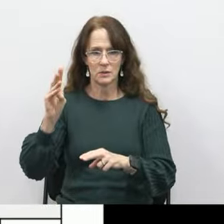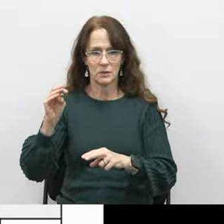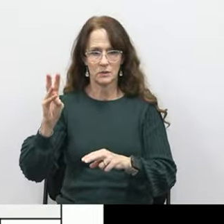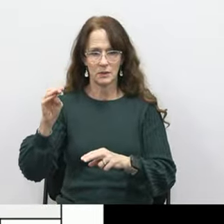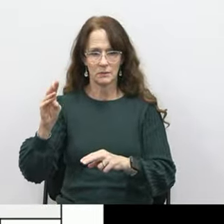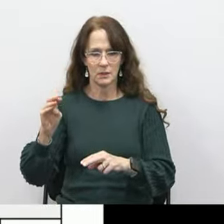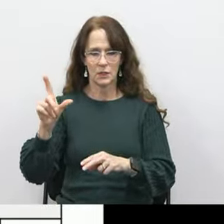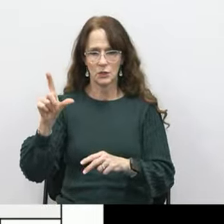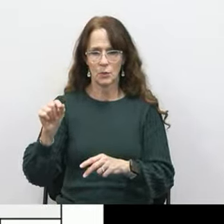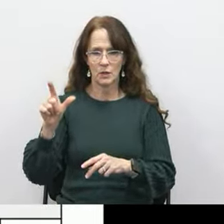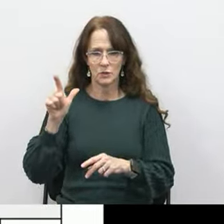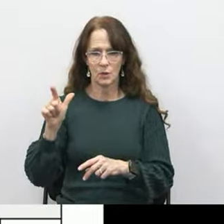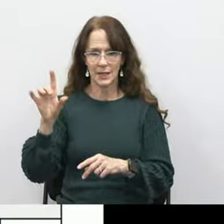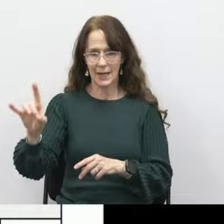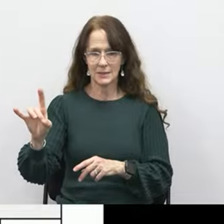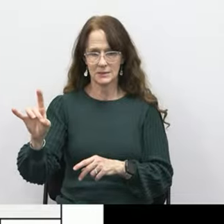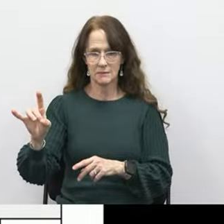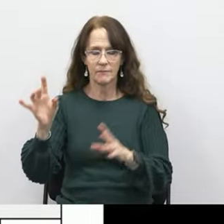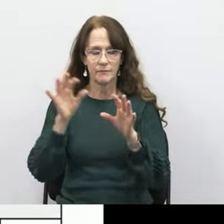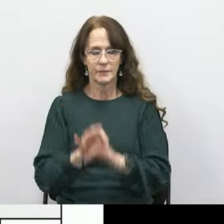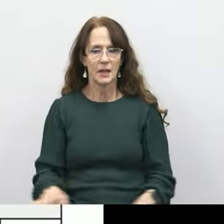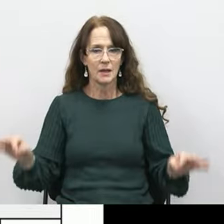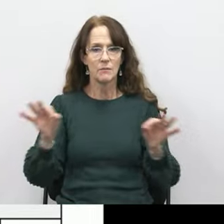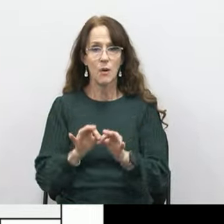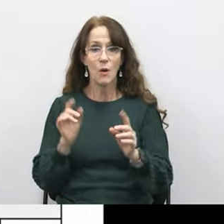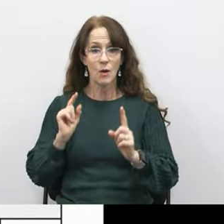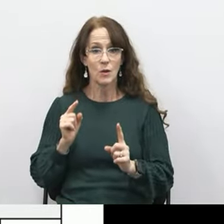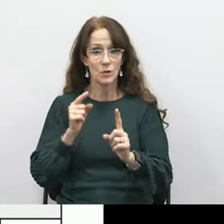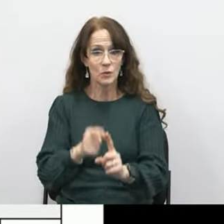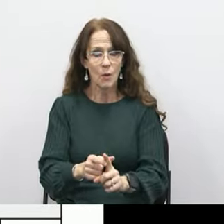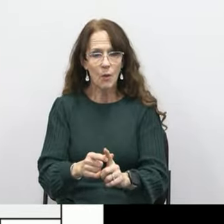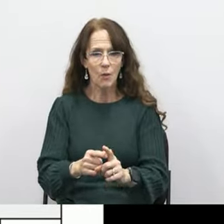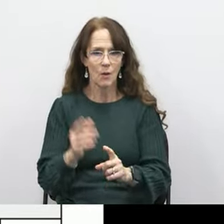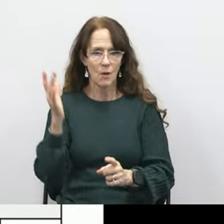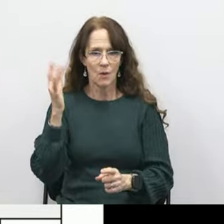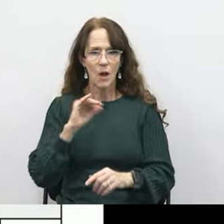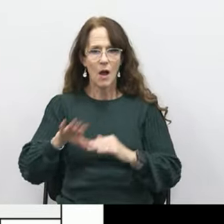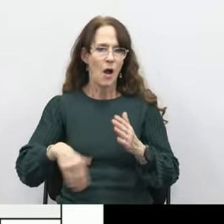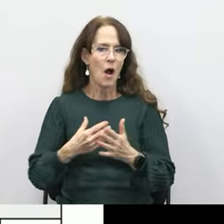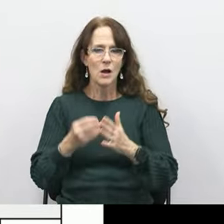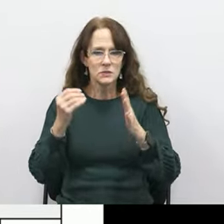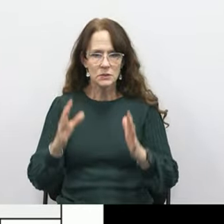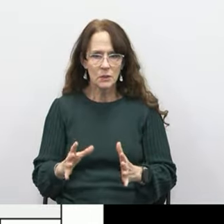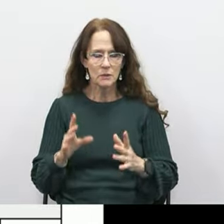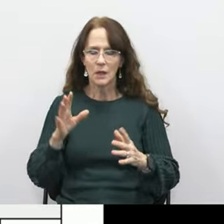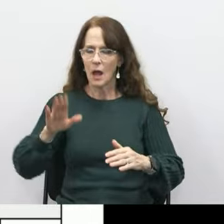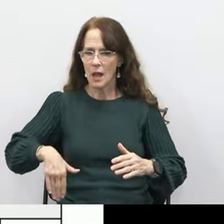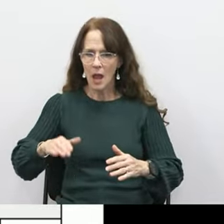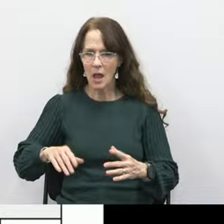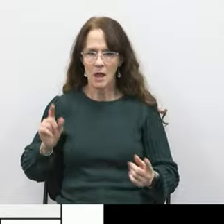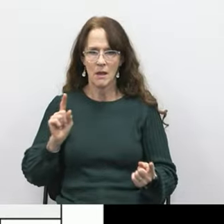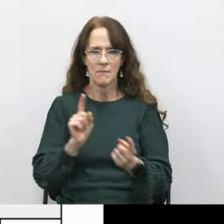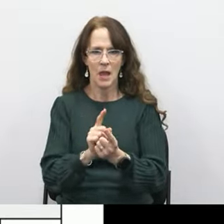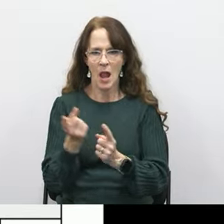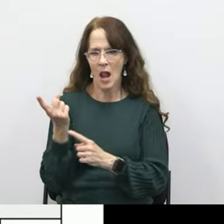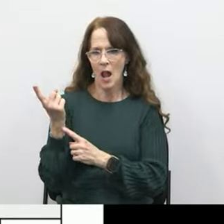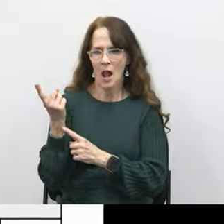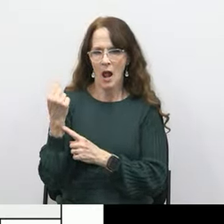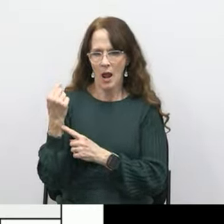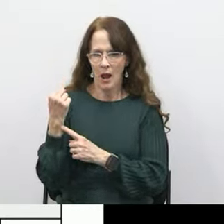mouthful, first of all, and an important goal because it speaks to all students who had not met in the previous year and